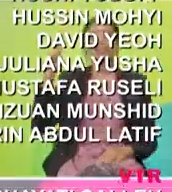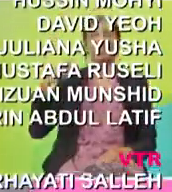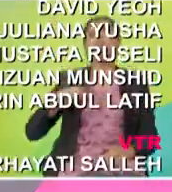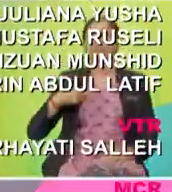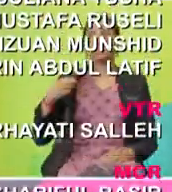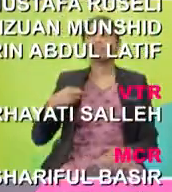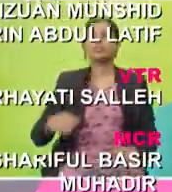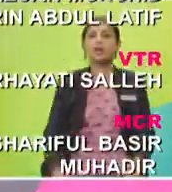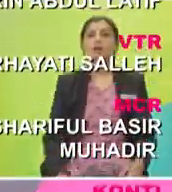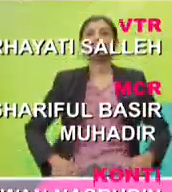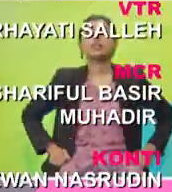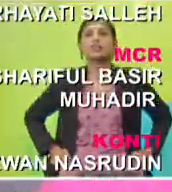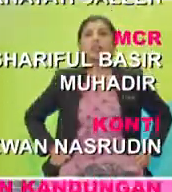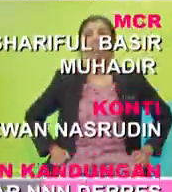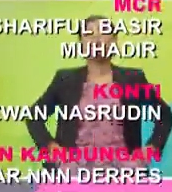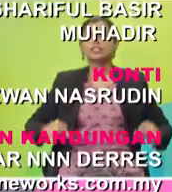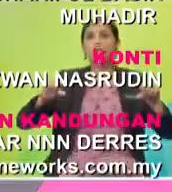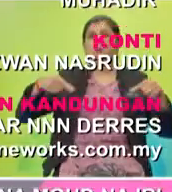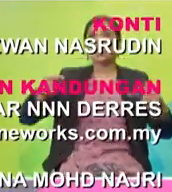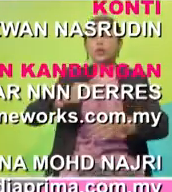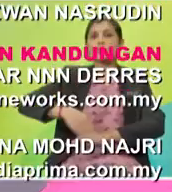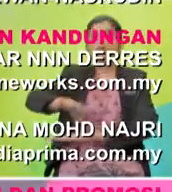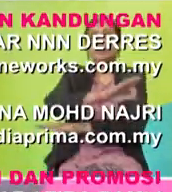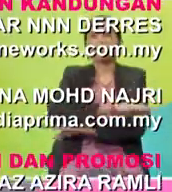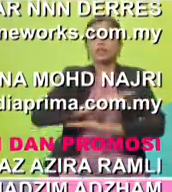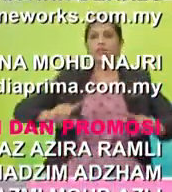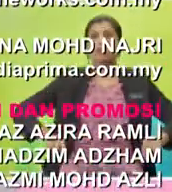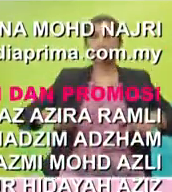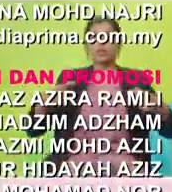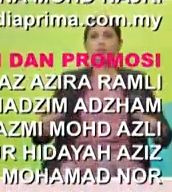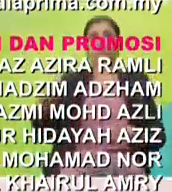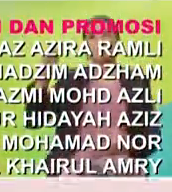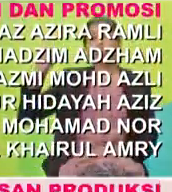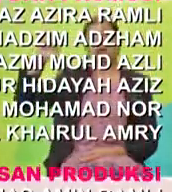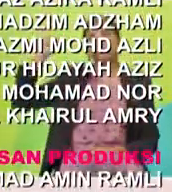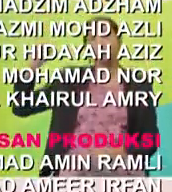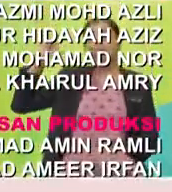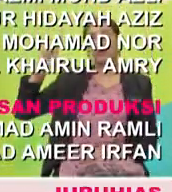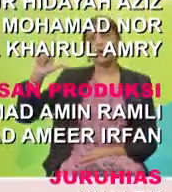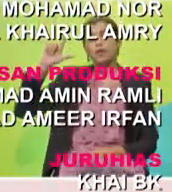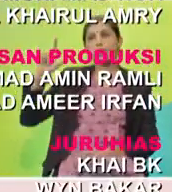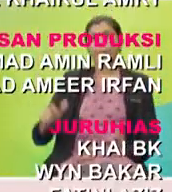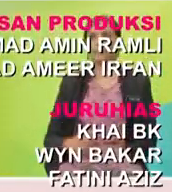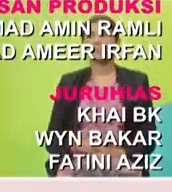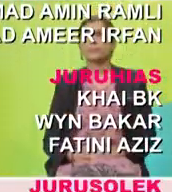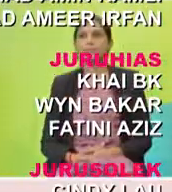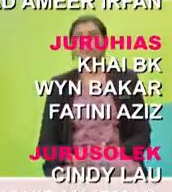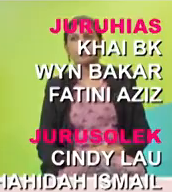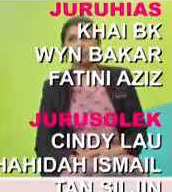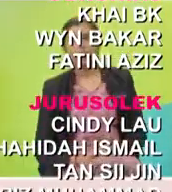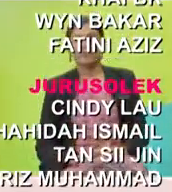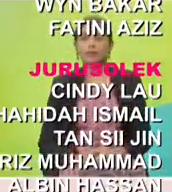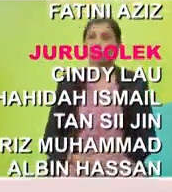and t-shirt, trousers and trainers. Going to the field or going to the mall. Well